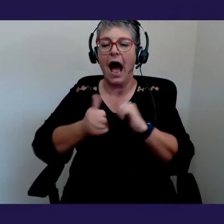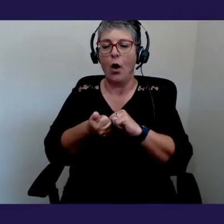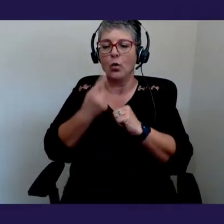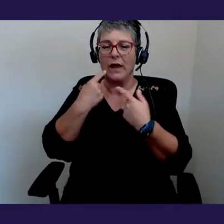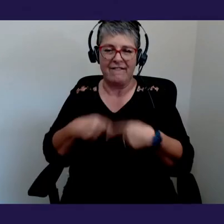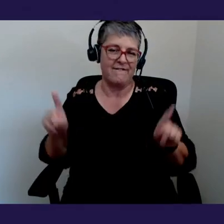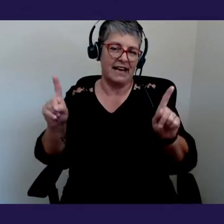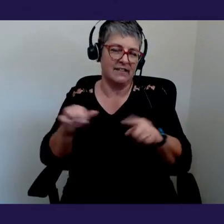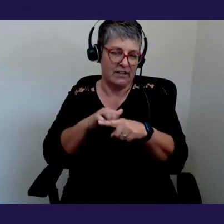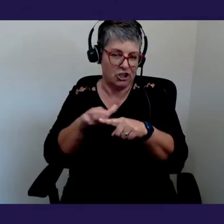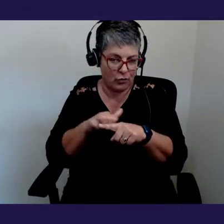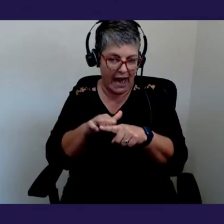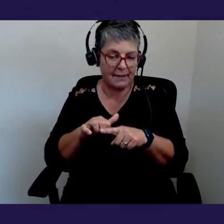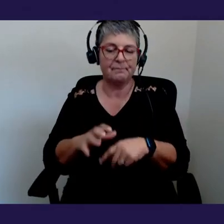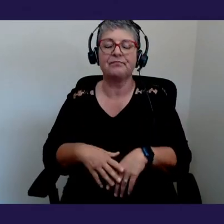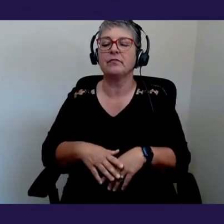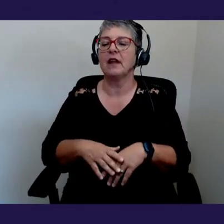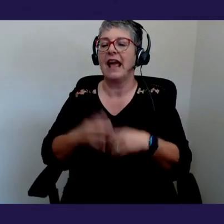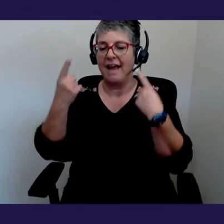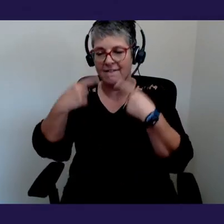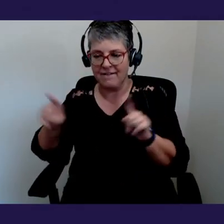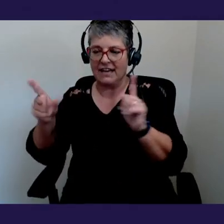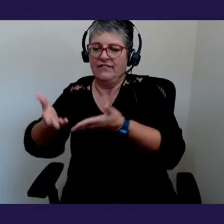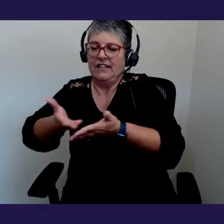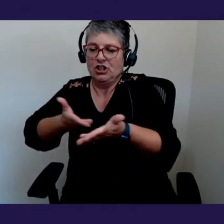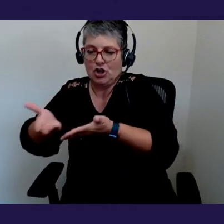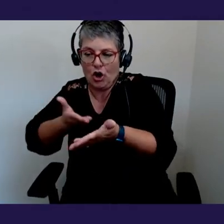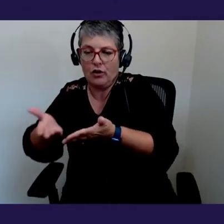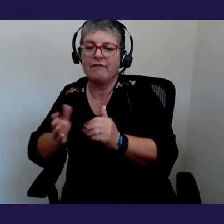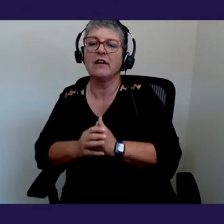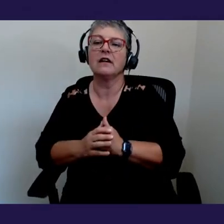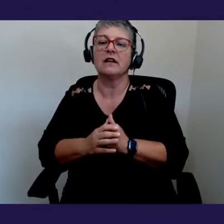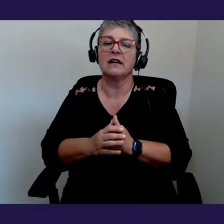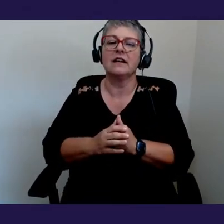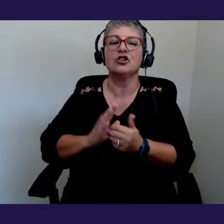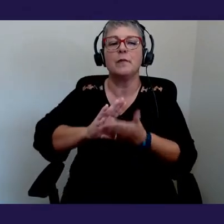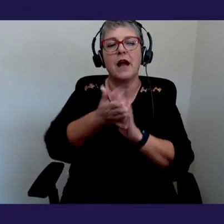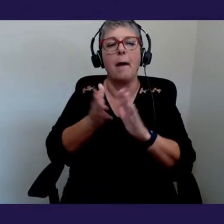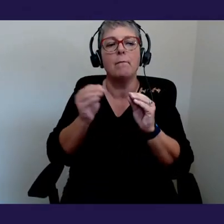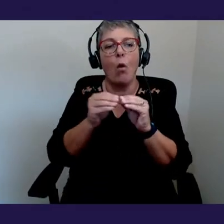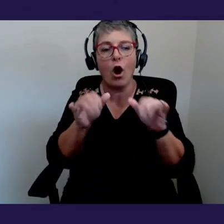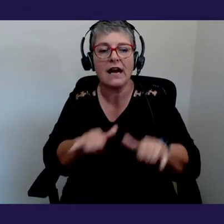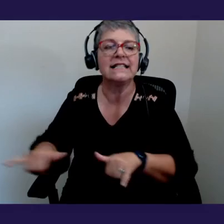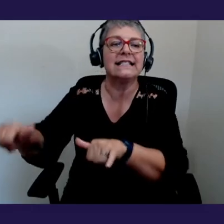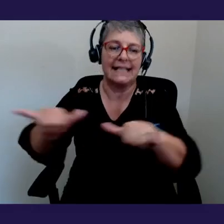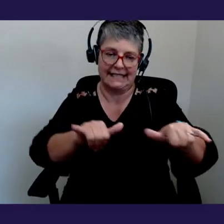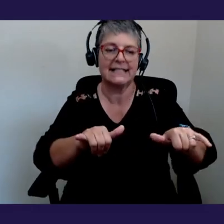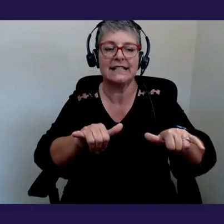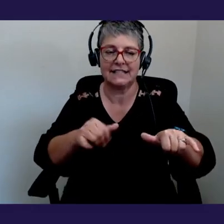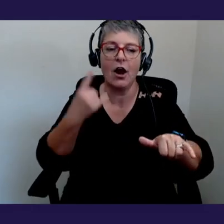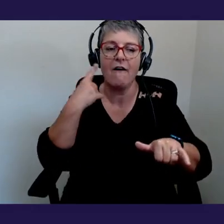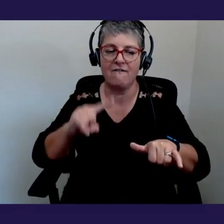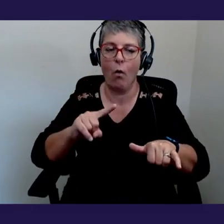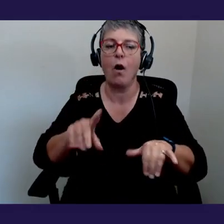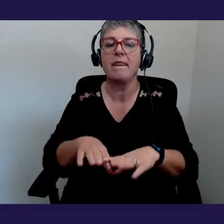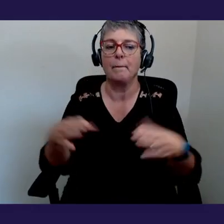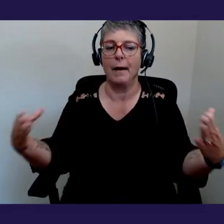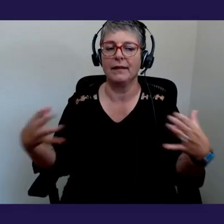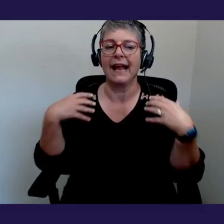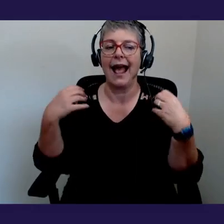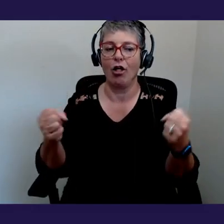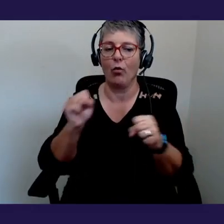given that kind of diverse environment, to build more effective consistency across the public health workforce when we need